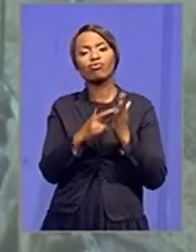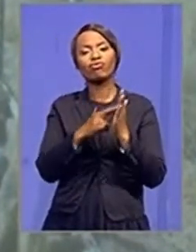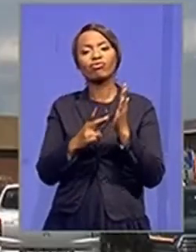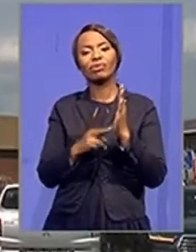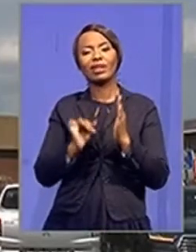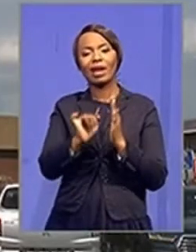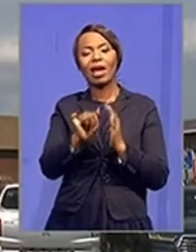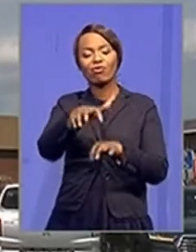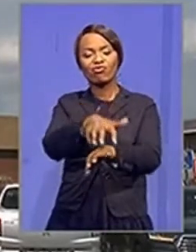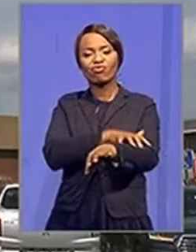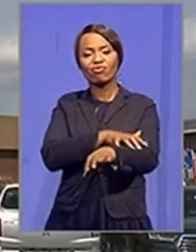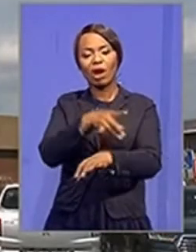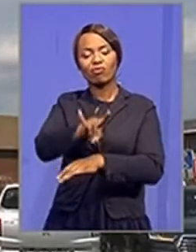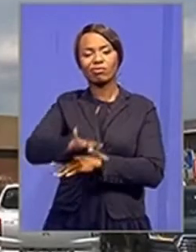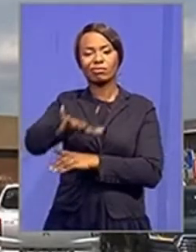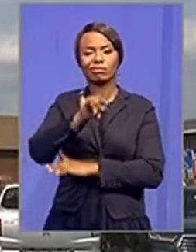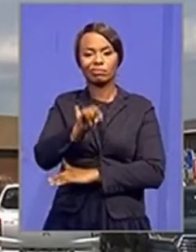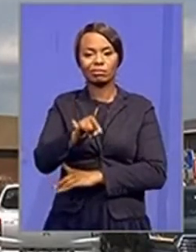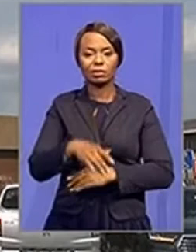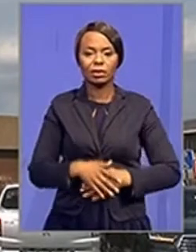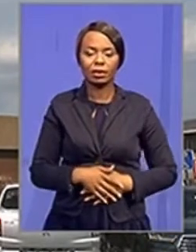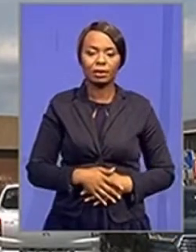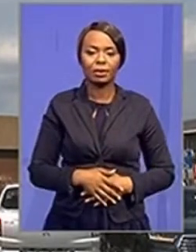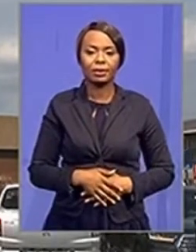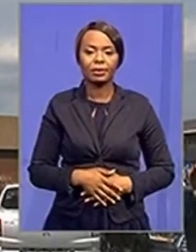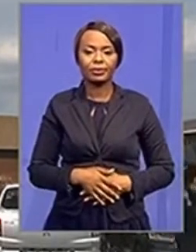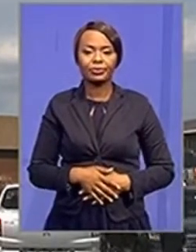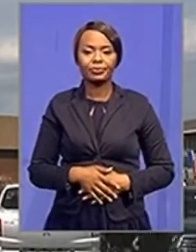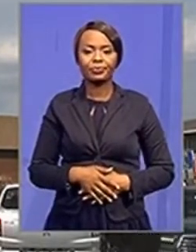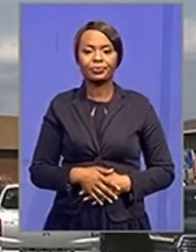eo. Sentle English, SABC News, Potchefstroom.